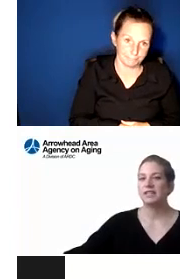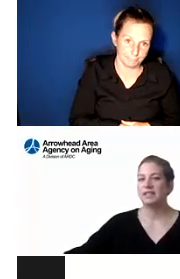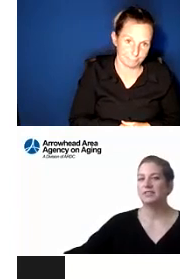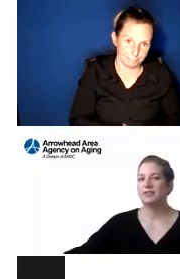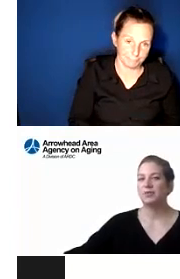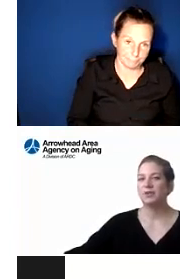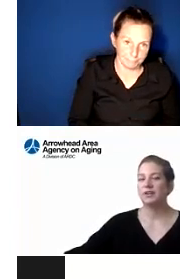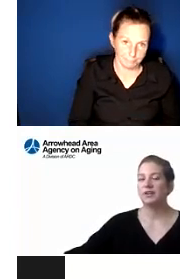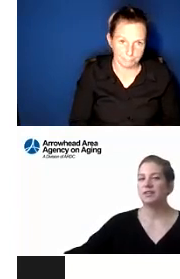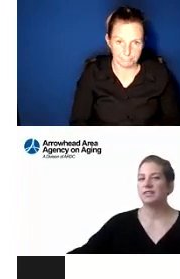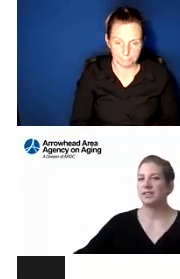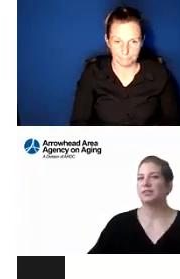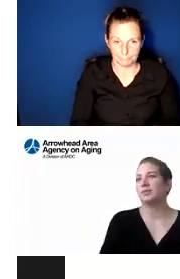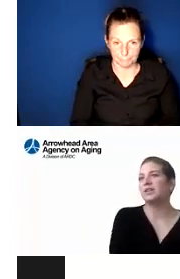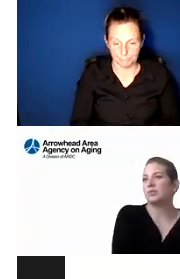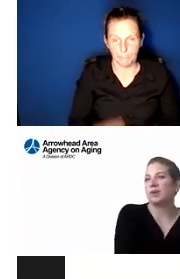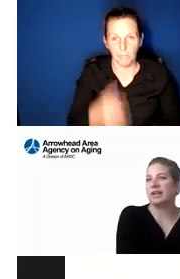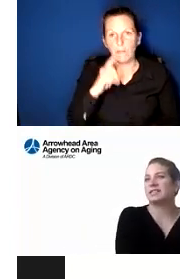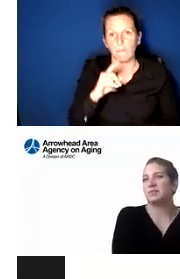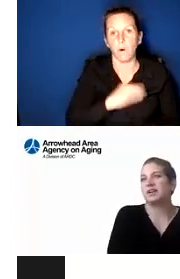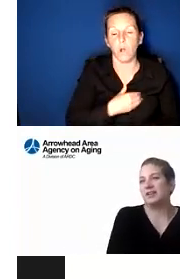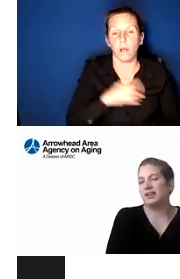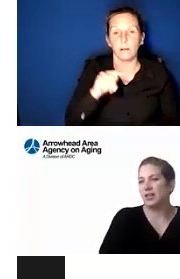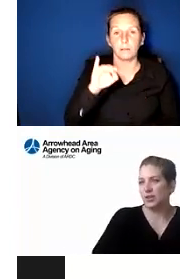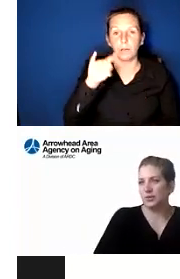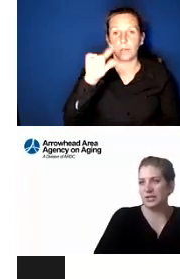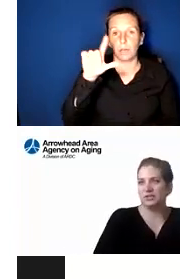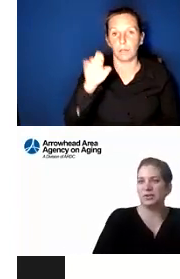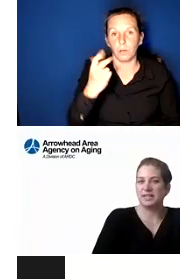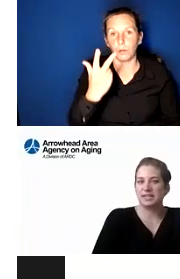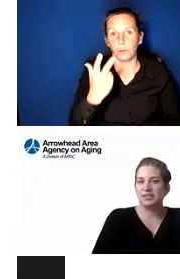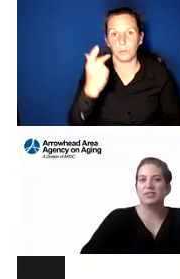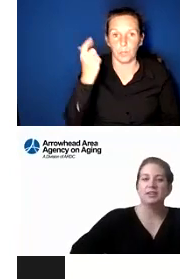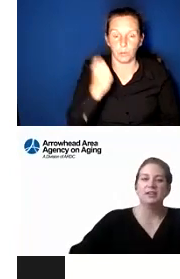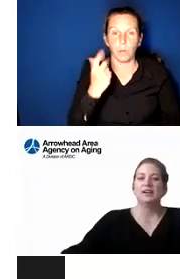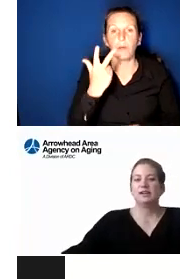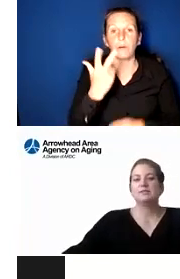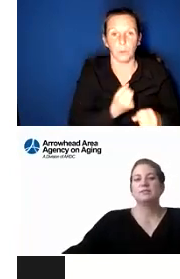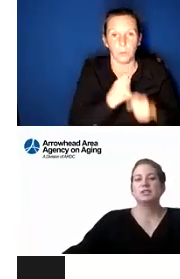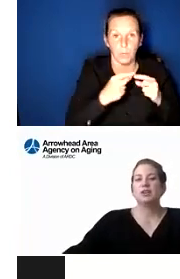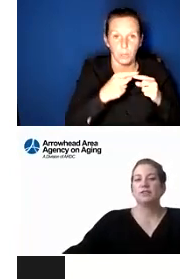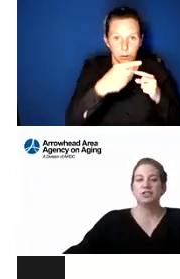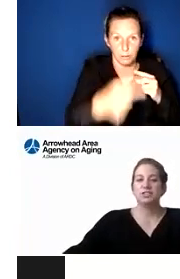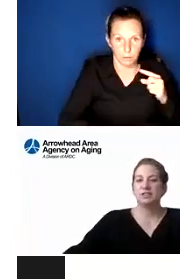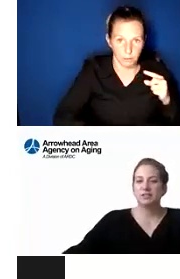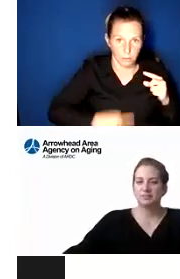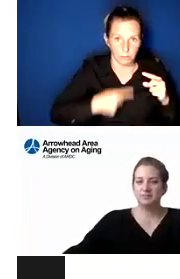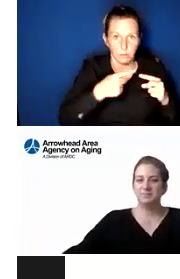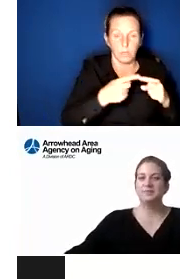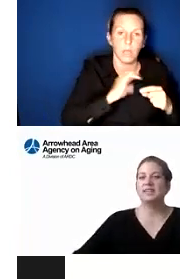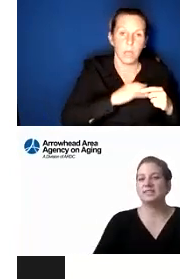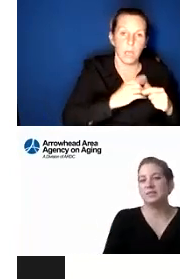And then for our Title III grants, we are on a 3-year grant cycle. So our first